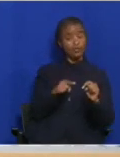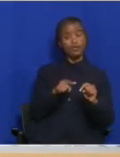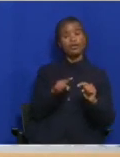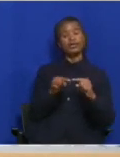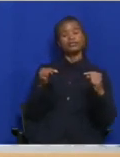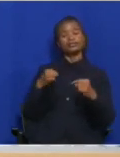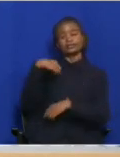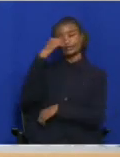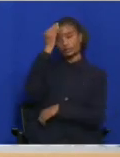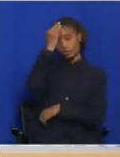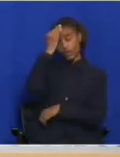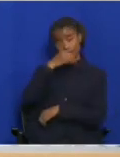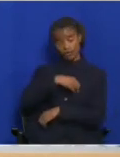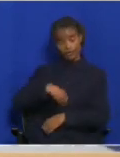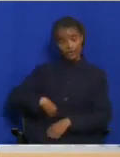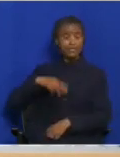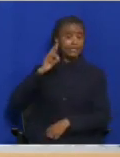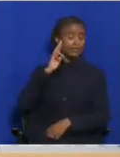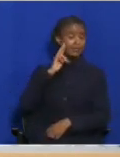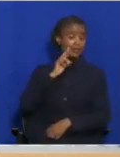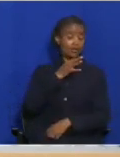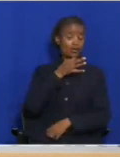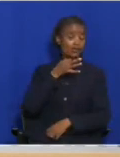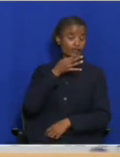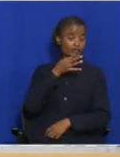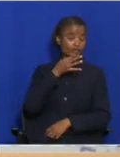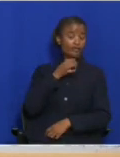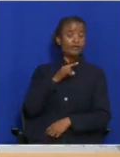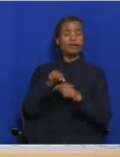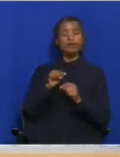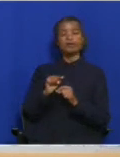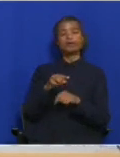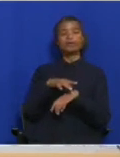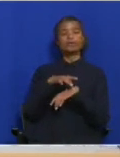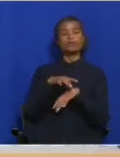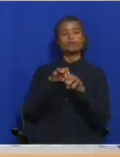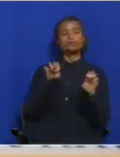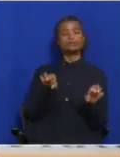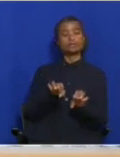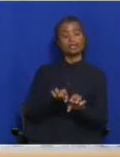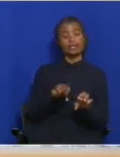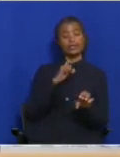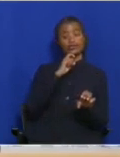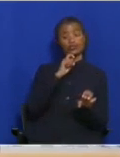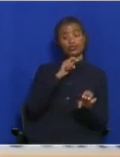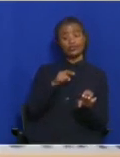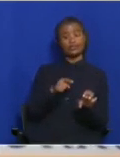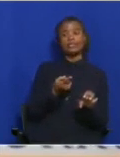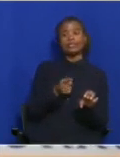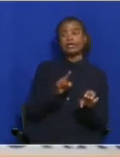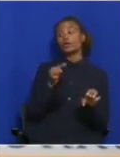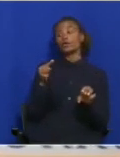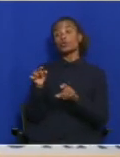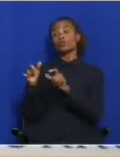his medical certificate that he used to excuse himself from another commission, if I'm not mistaken, which went